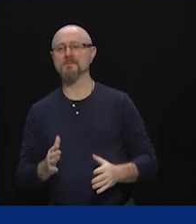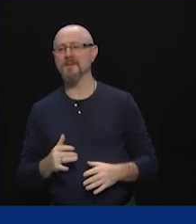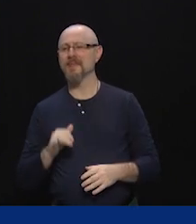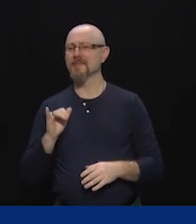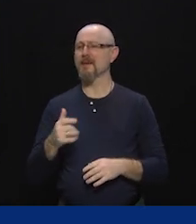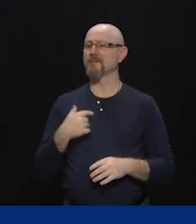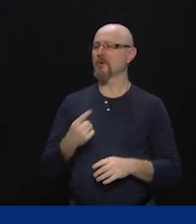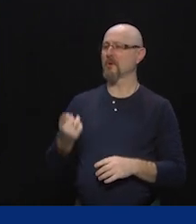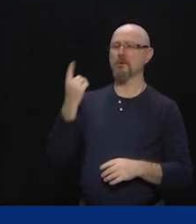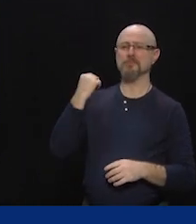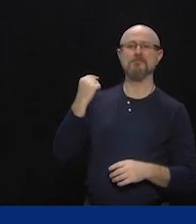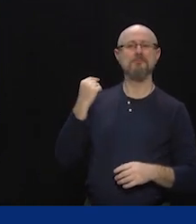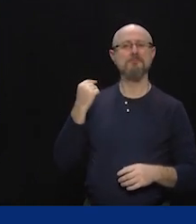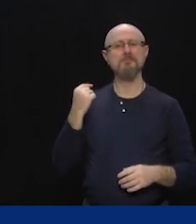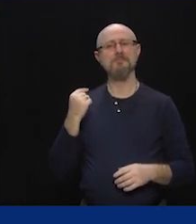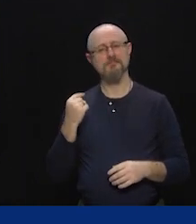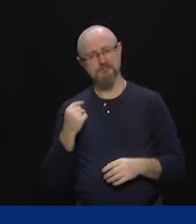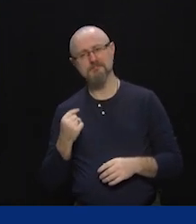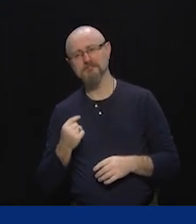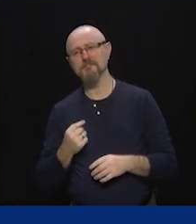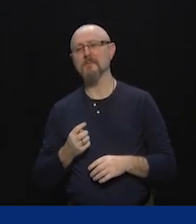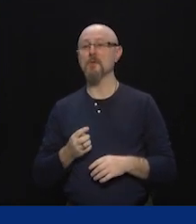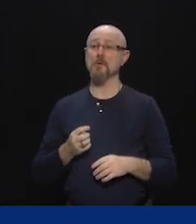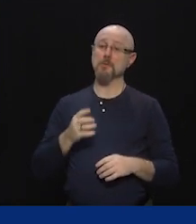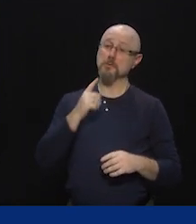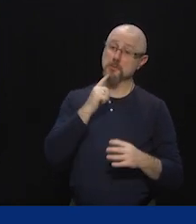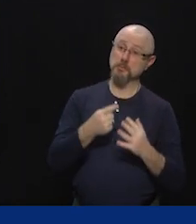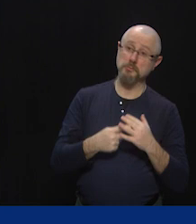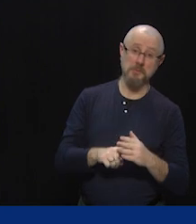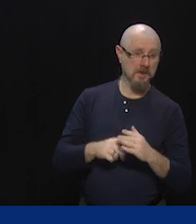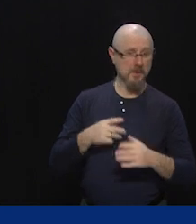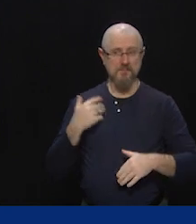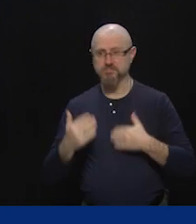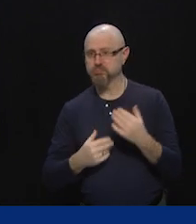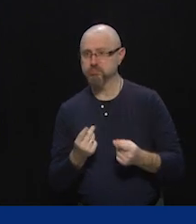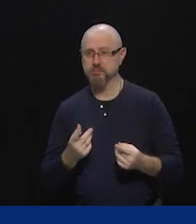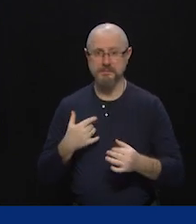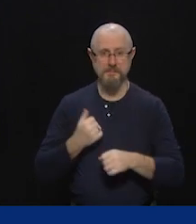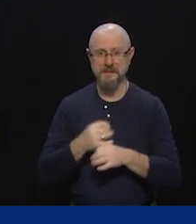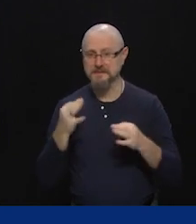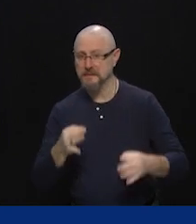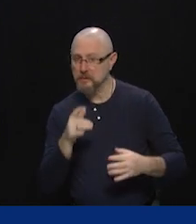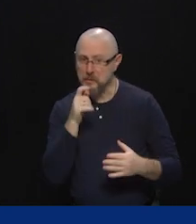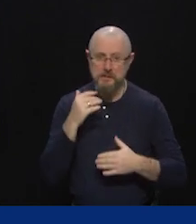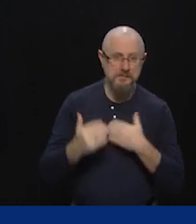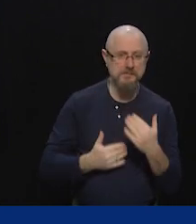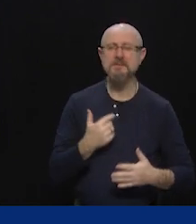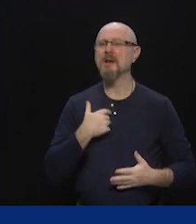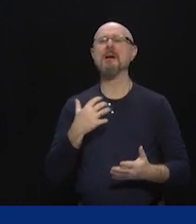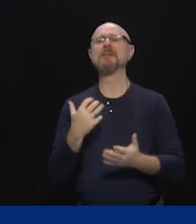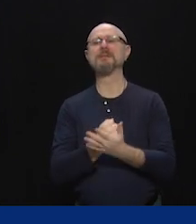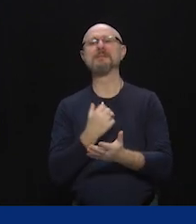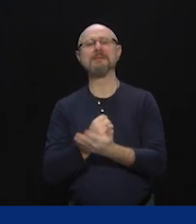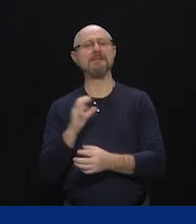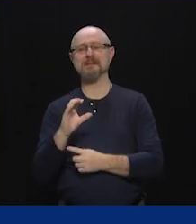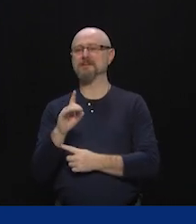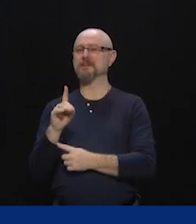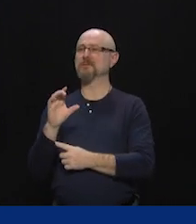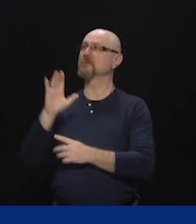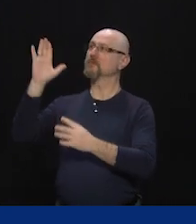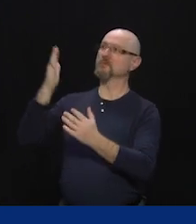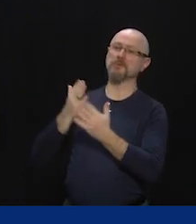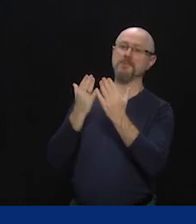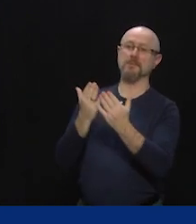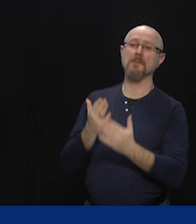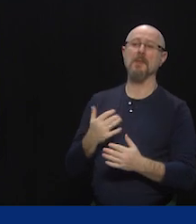the pandemic, and to make sure that we started this immediately so we could take advantage of what the CDC now recommended, we